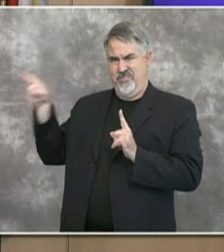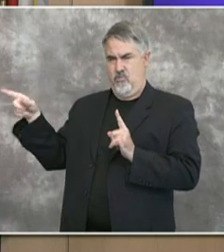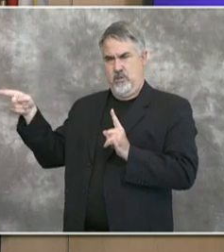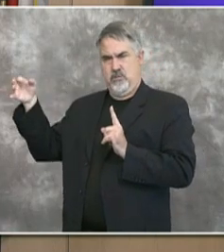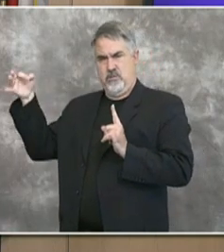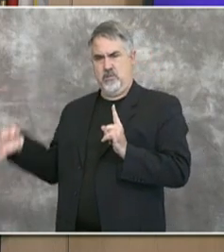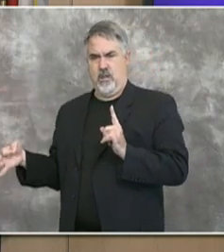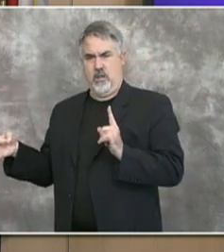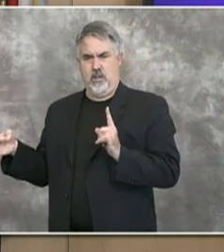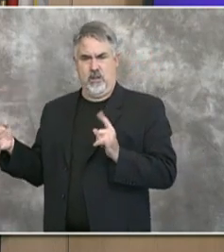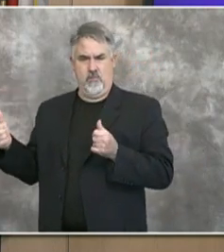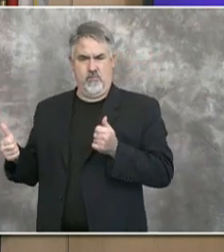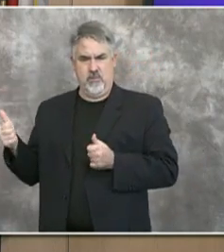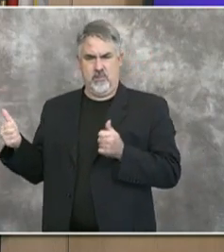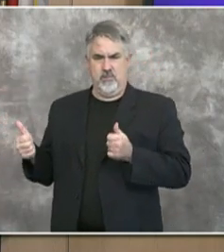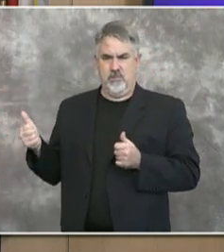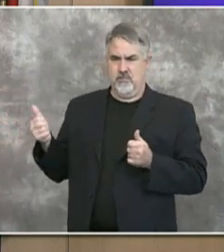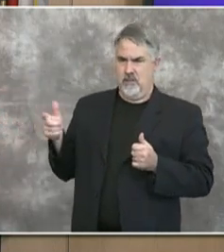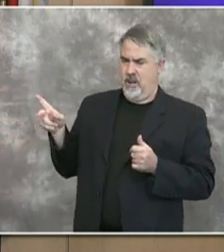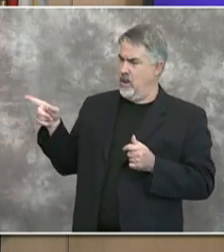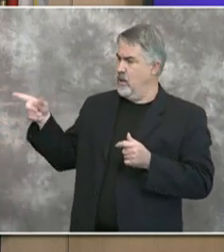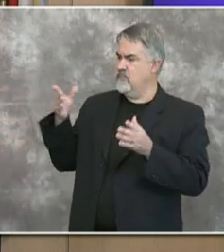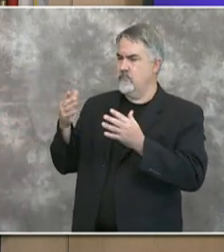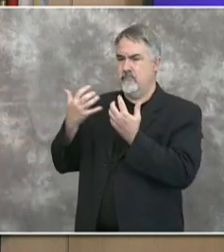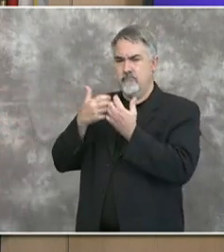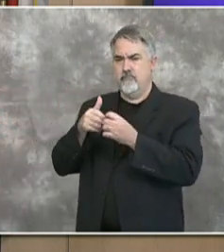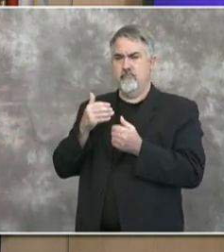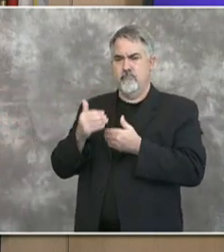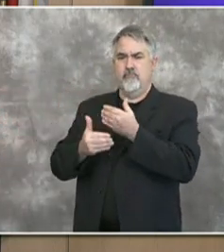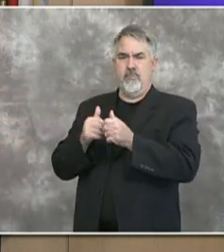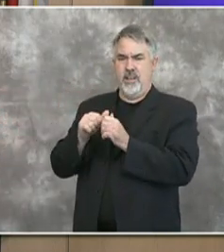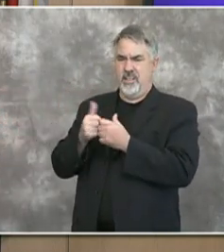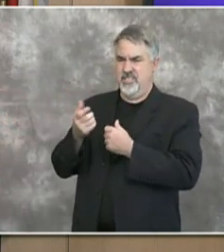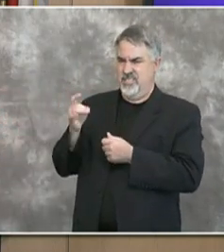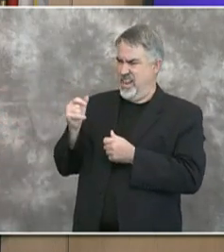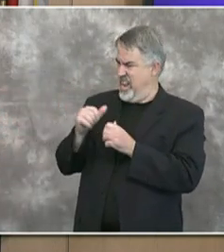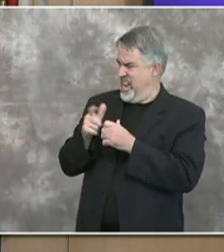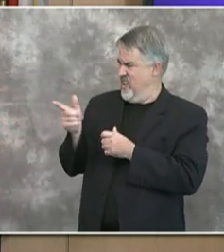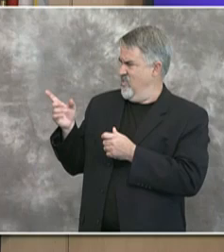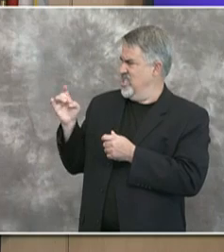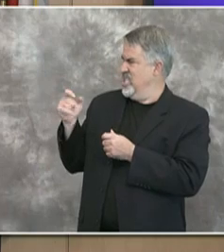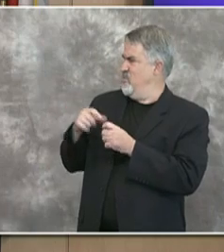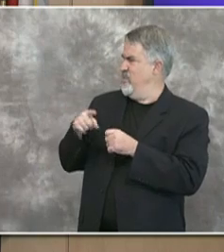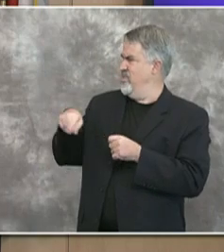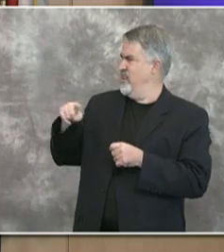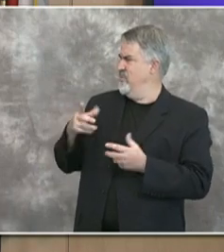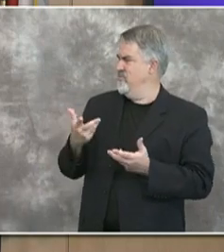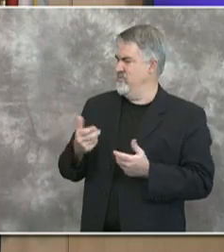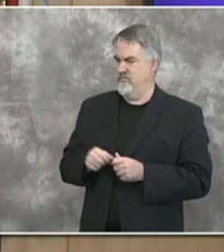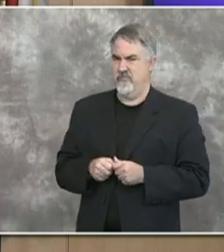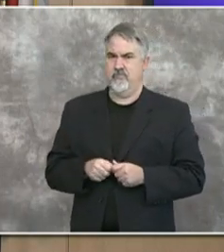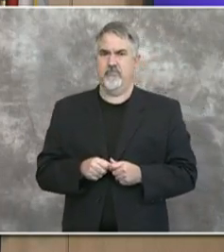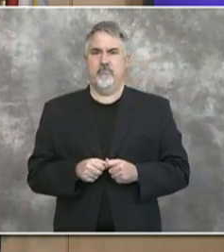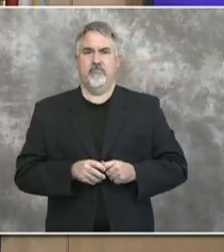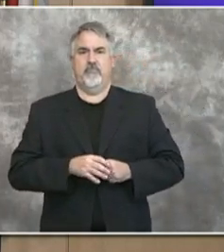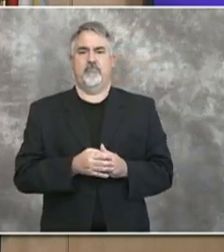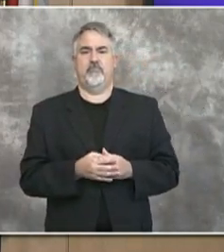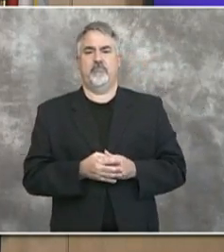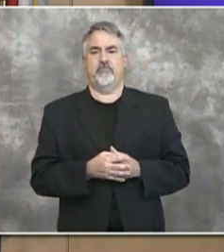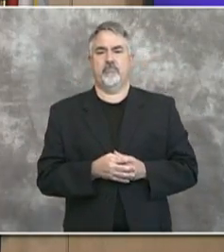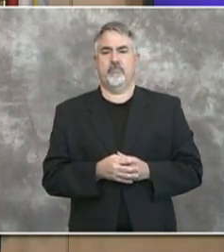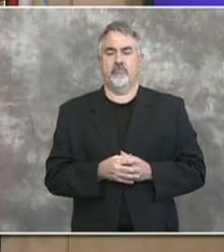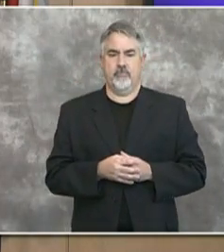they know what's best for them. How do you guys deal with that? Okay, Supervisor Fletcher will respond.